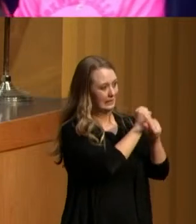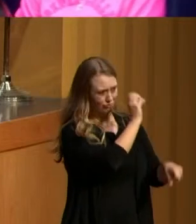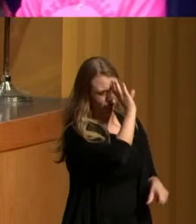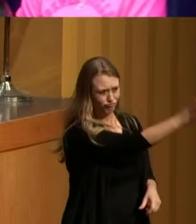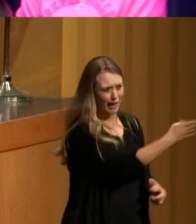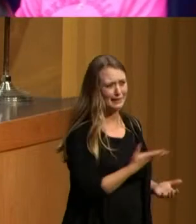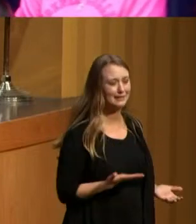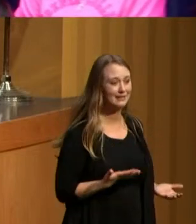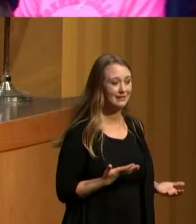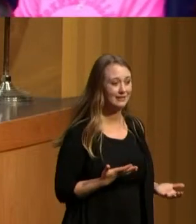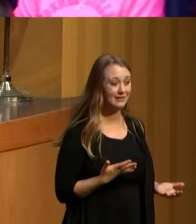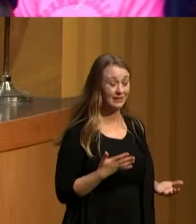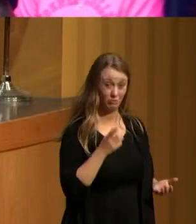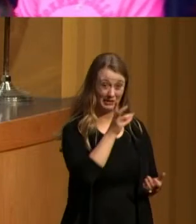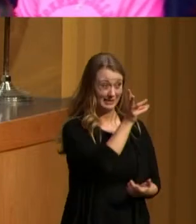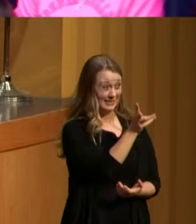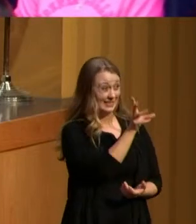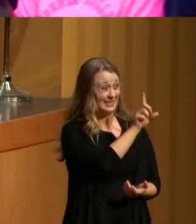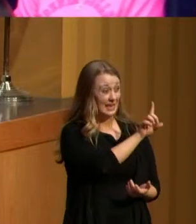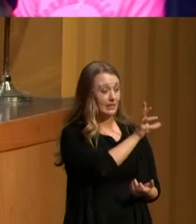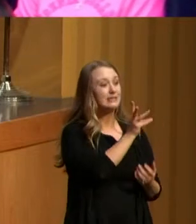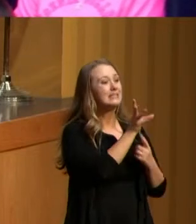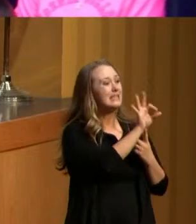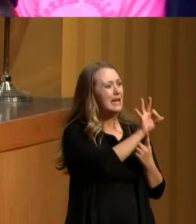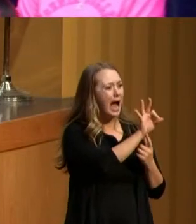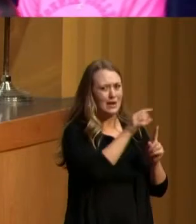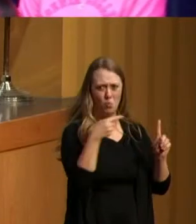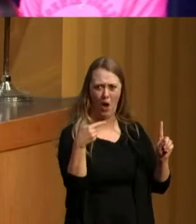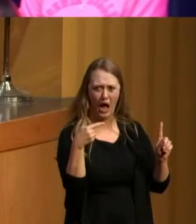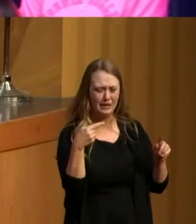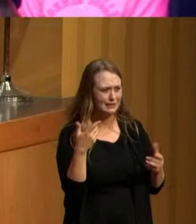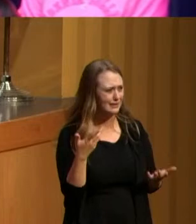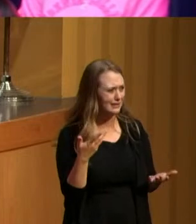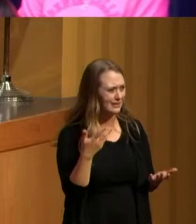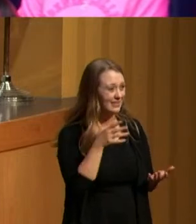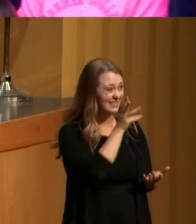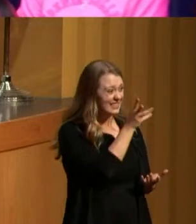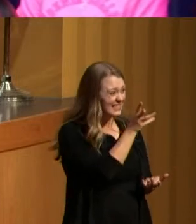were 69-1 to this one group. 69-1.